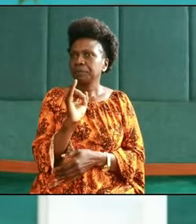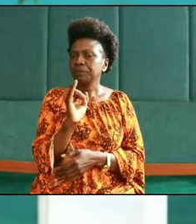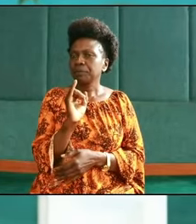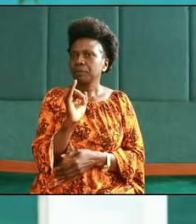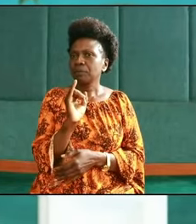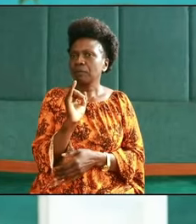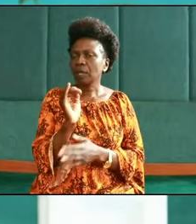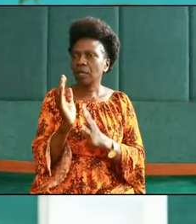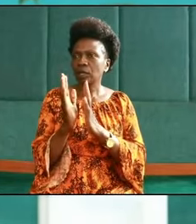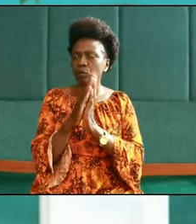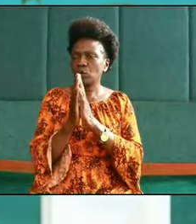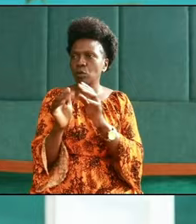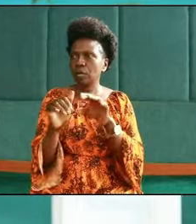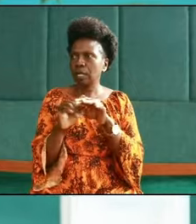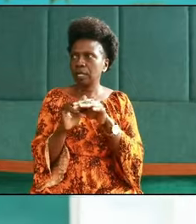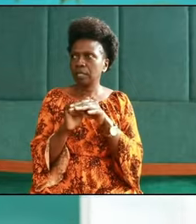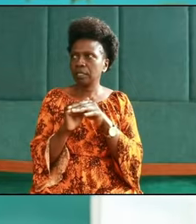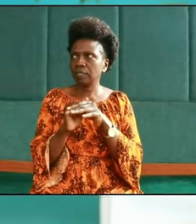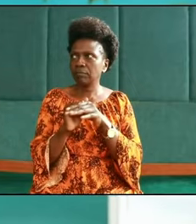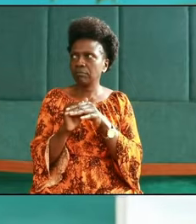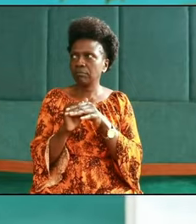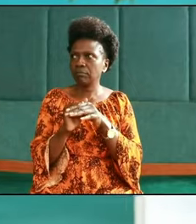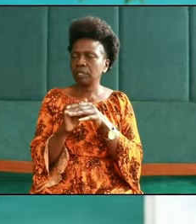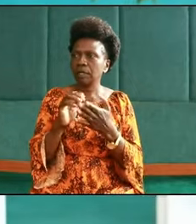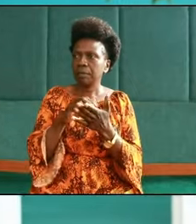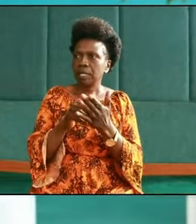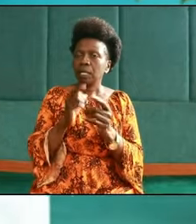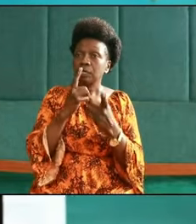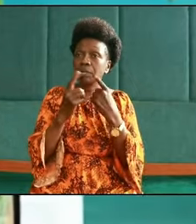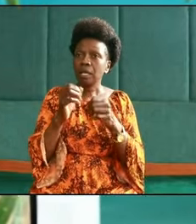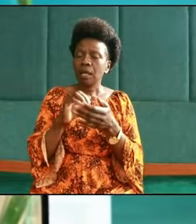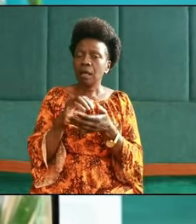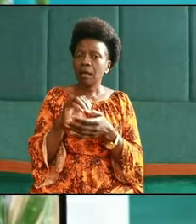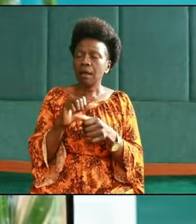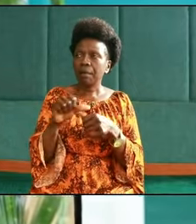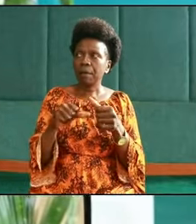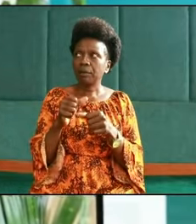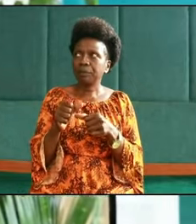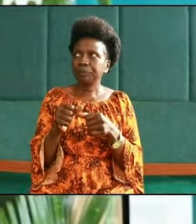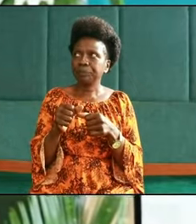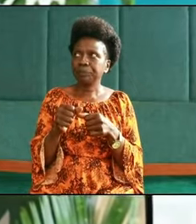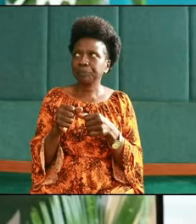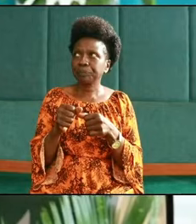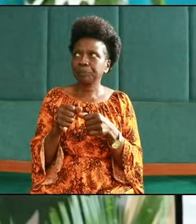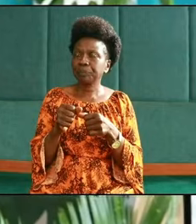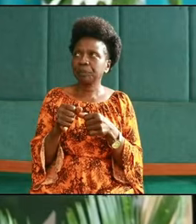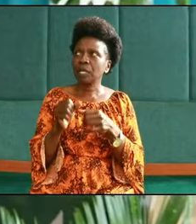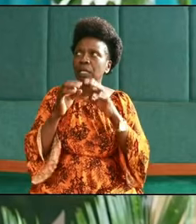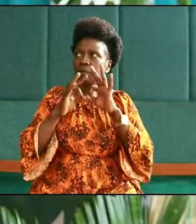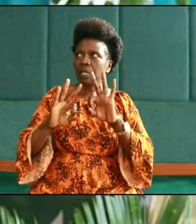ironical in itself. I'm speaking about the grandous